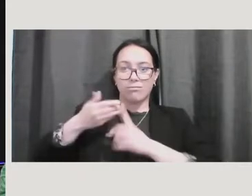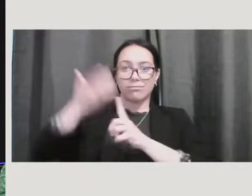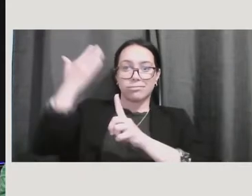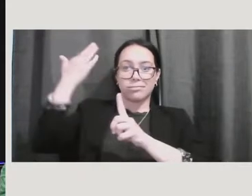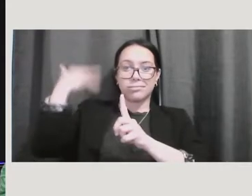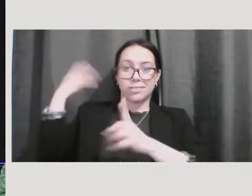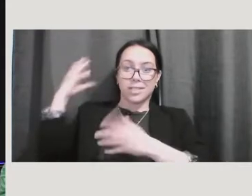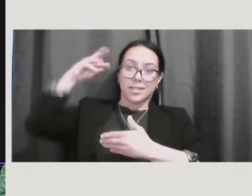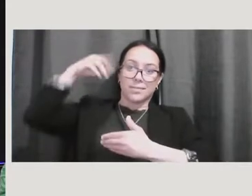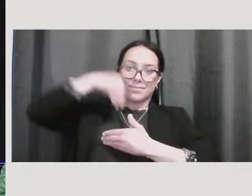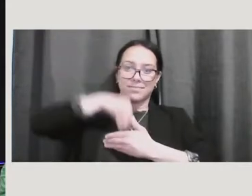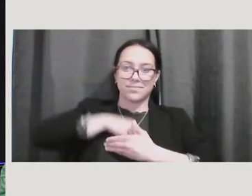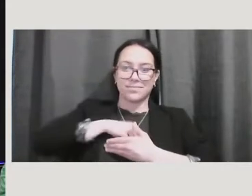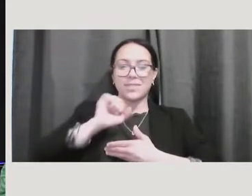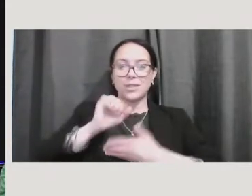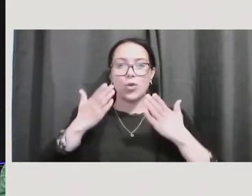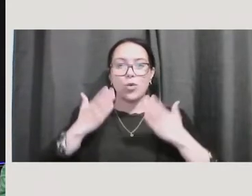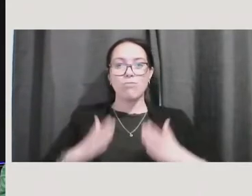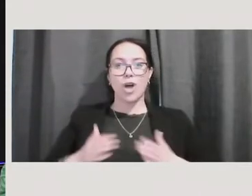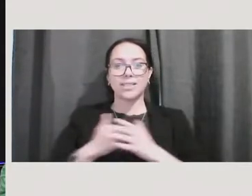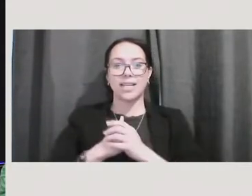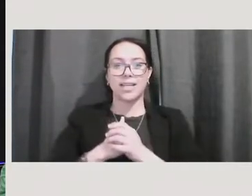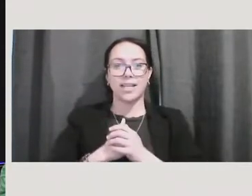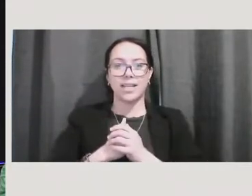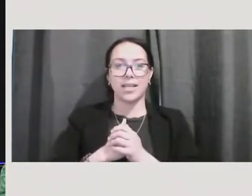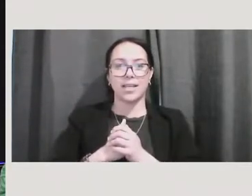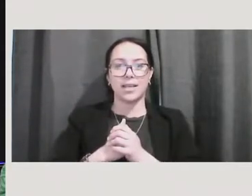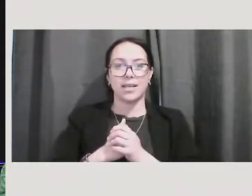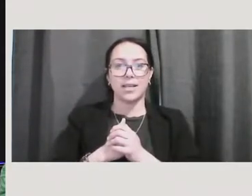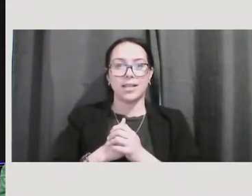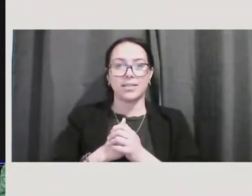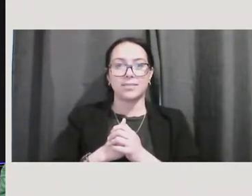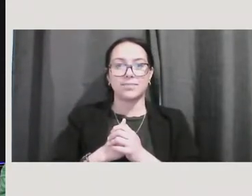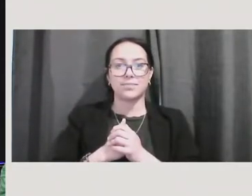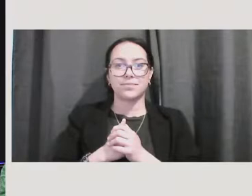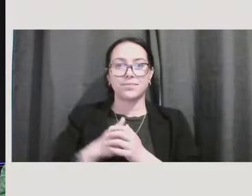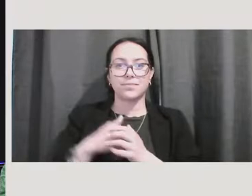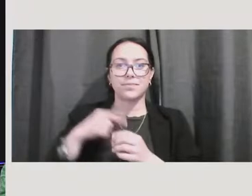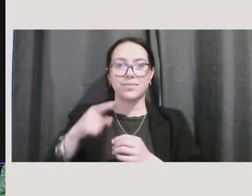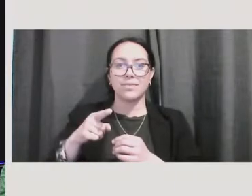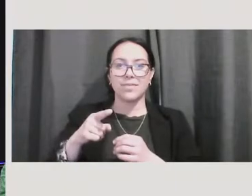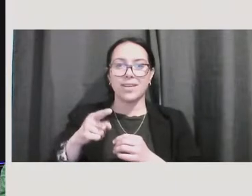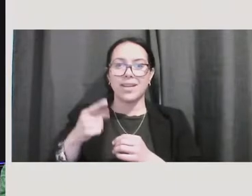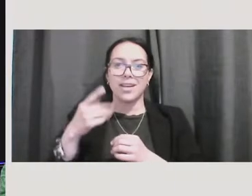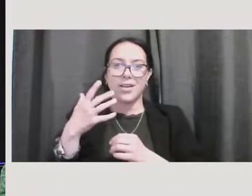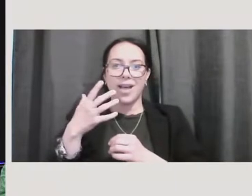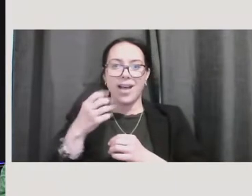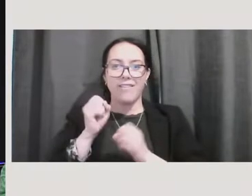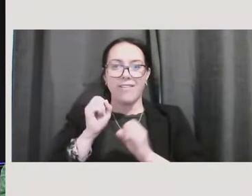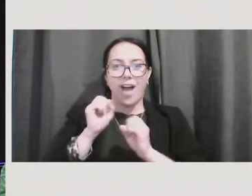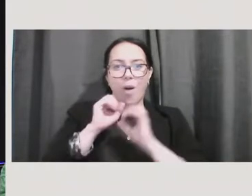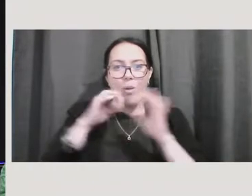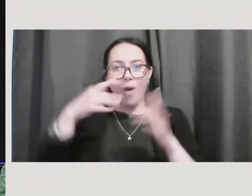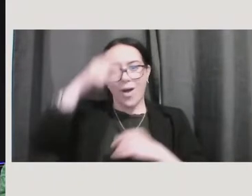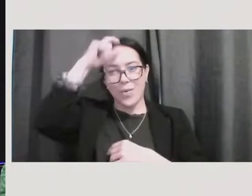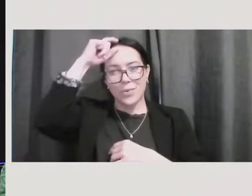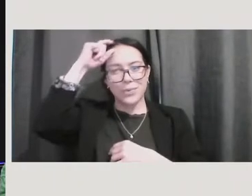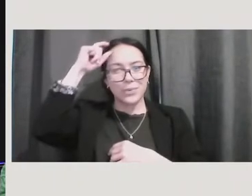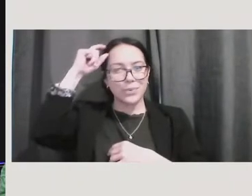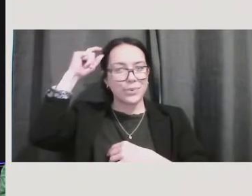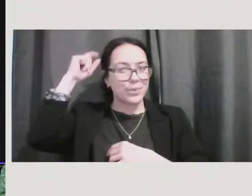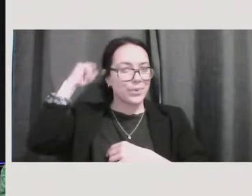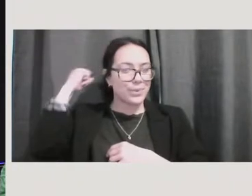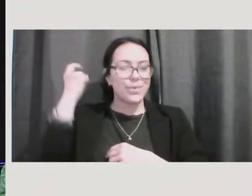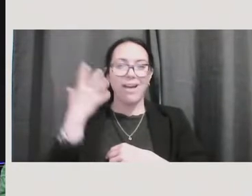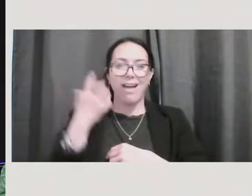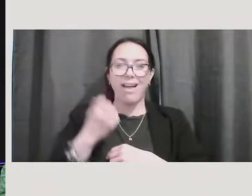the white of the kotoku a wild streak in your hair speaking